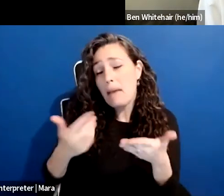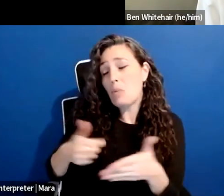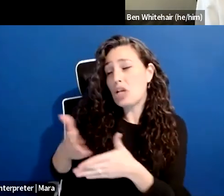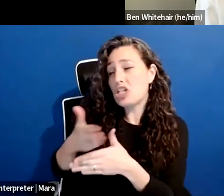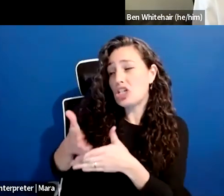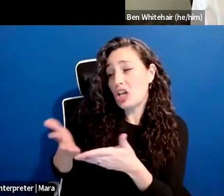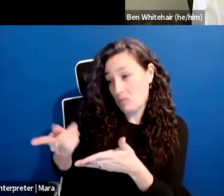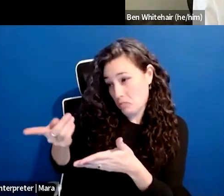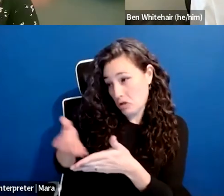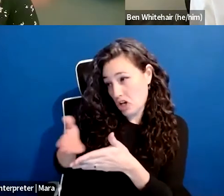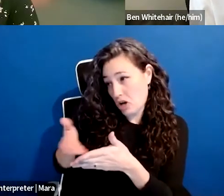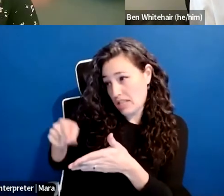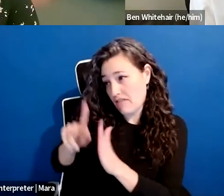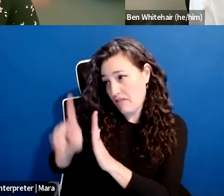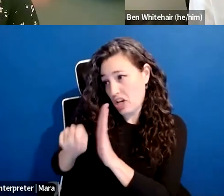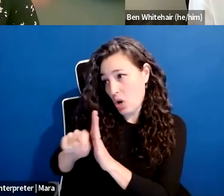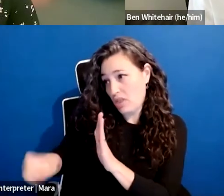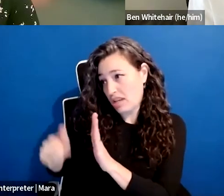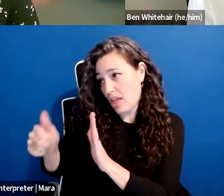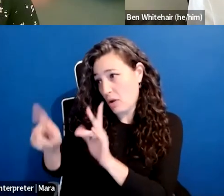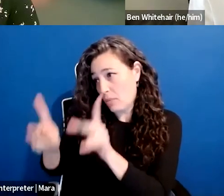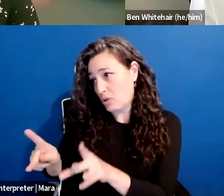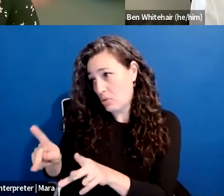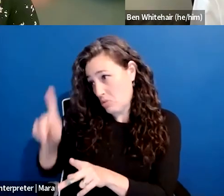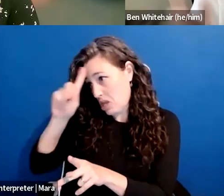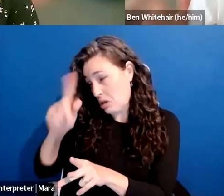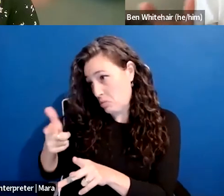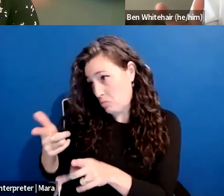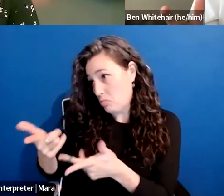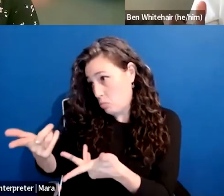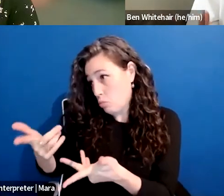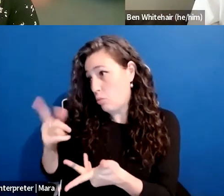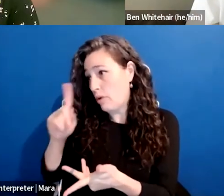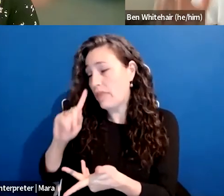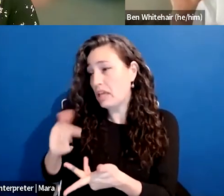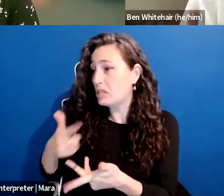video or another one with someone who would find this information valuable. Thank you everyone so much for tuning in.